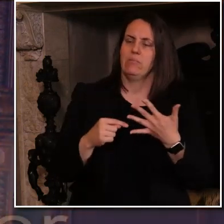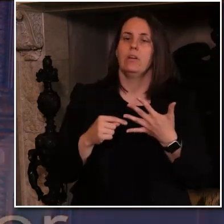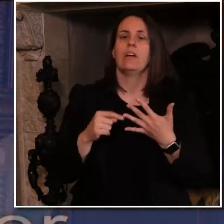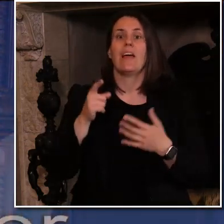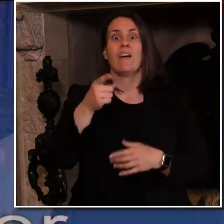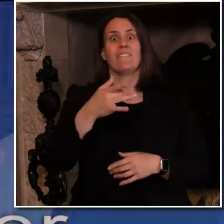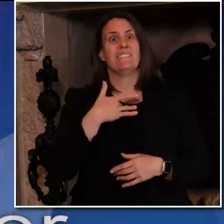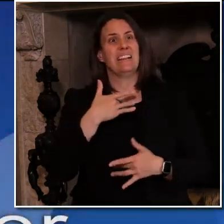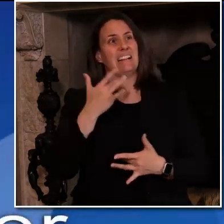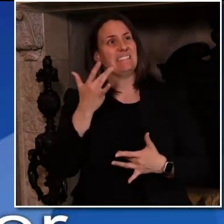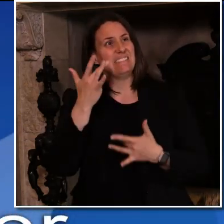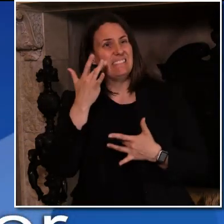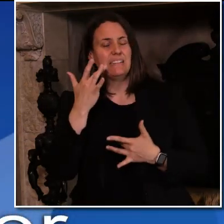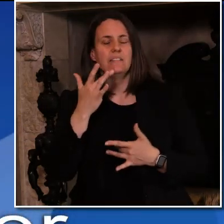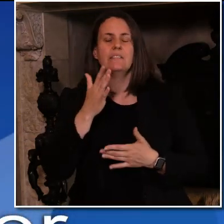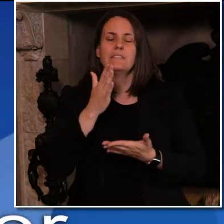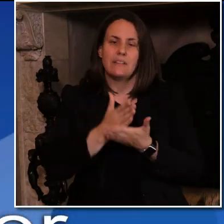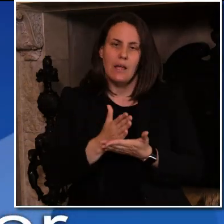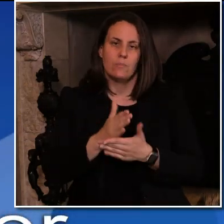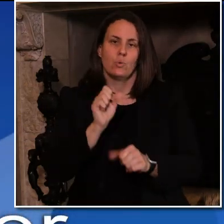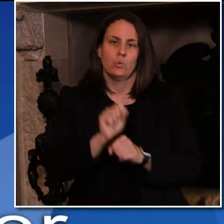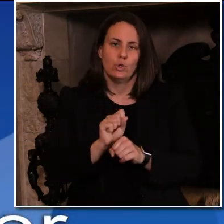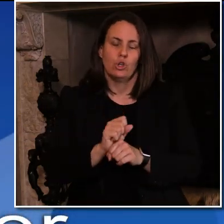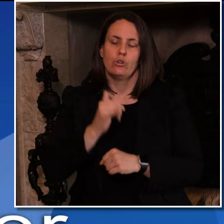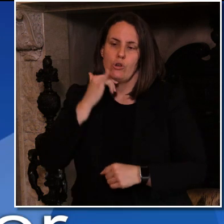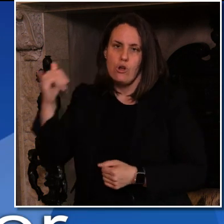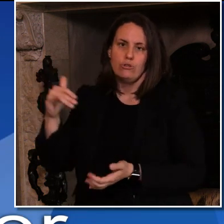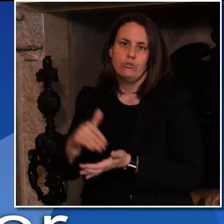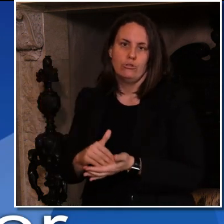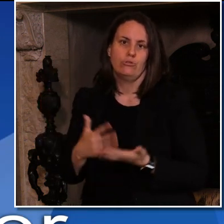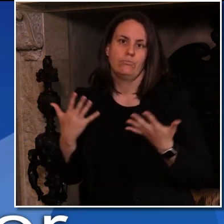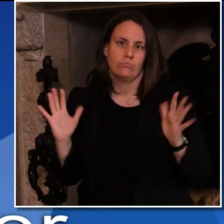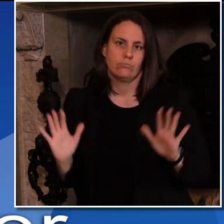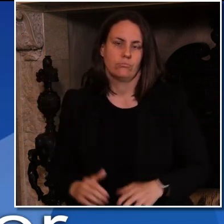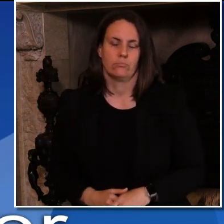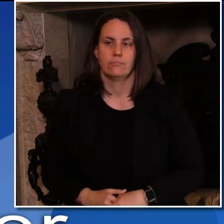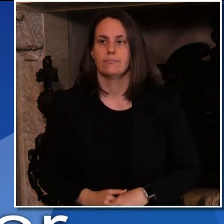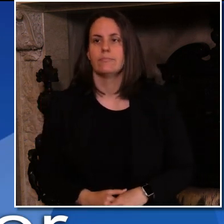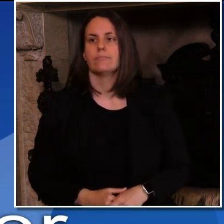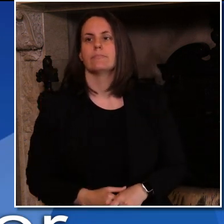Denise. Now to Ryan Burke from Spectrum News 1. Ryan?